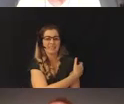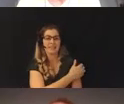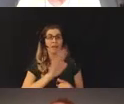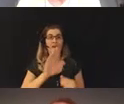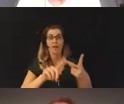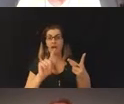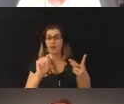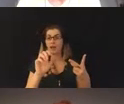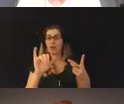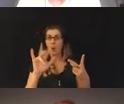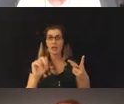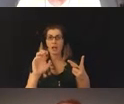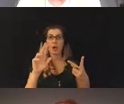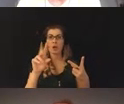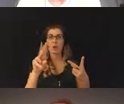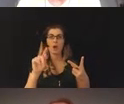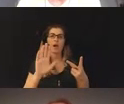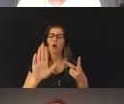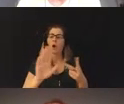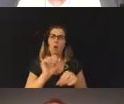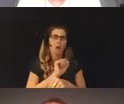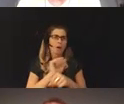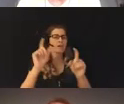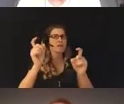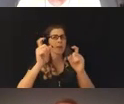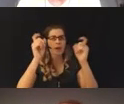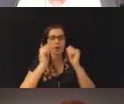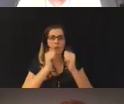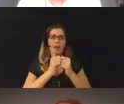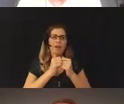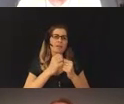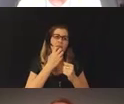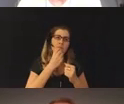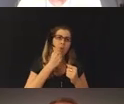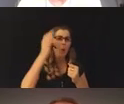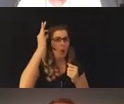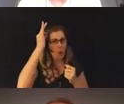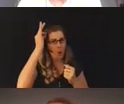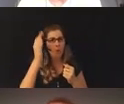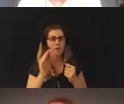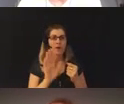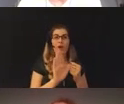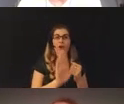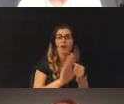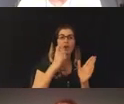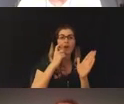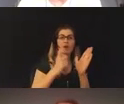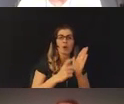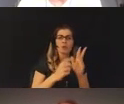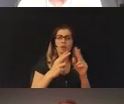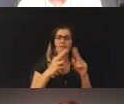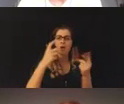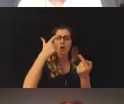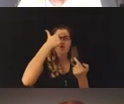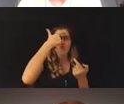filled with gold and precious metals and the hair and skin and clothing. Margaret Boland's work is deeply traumatic,